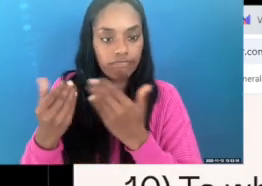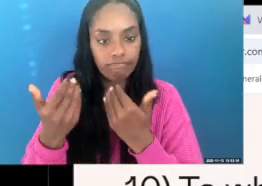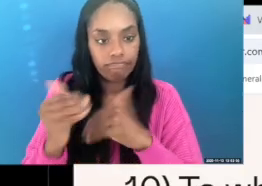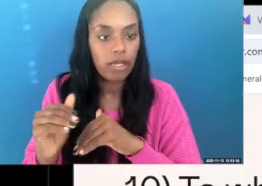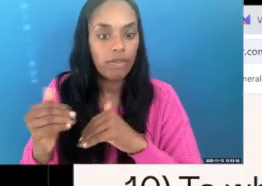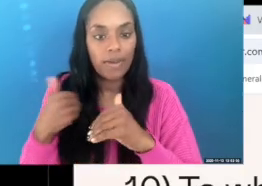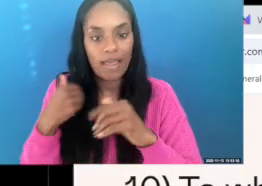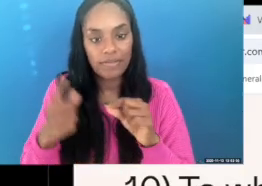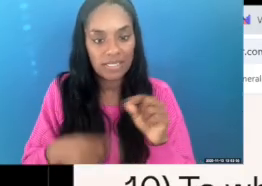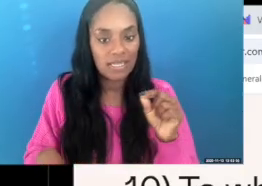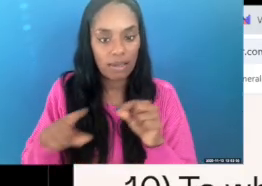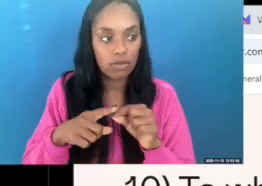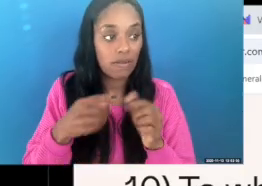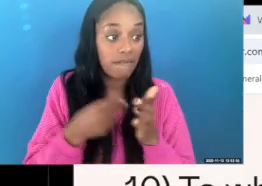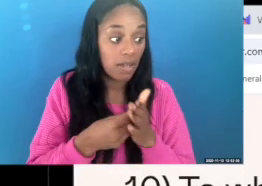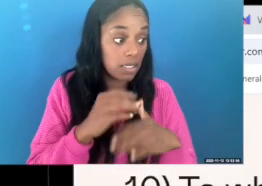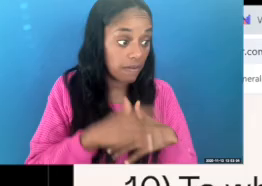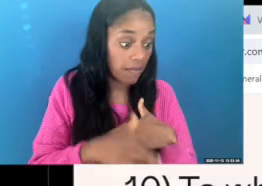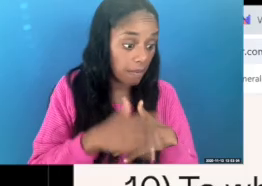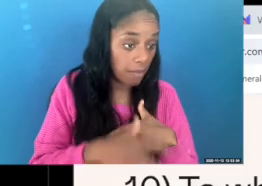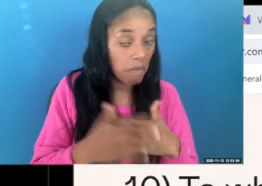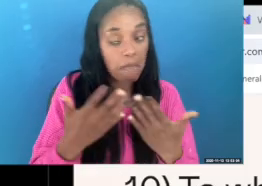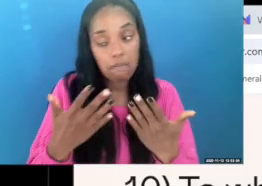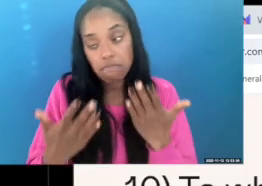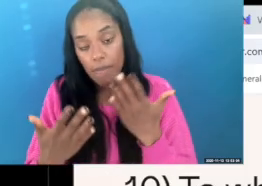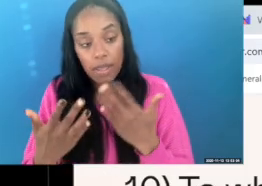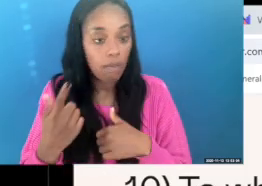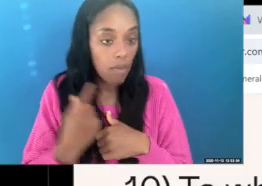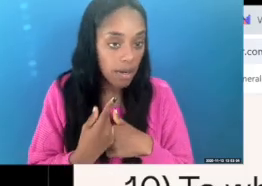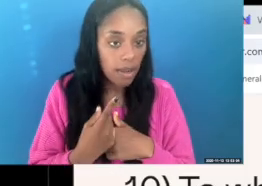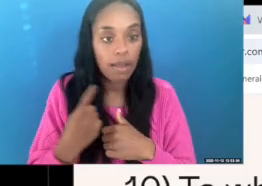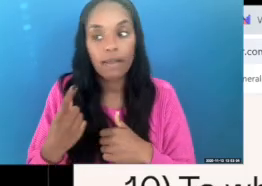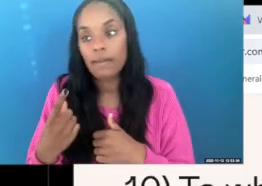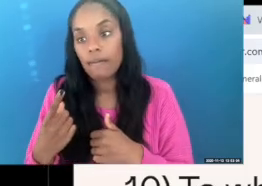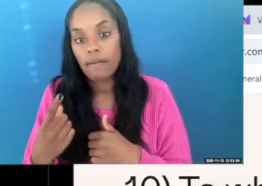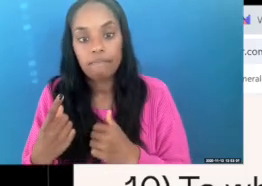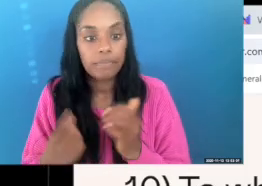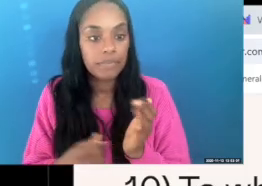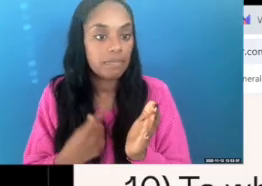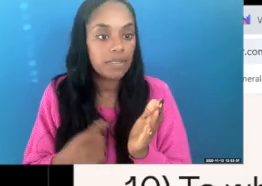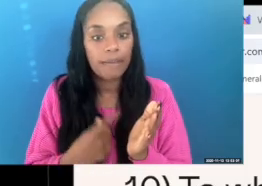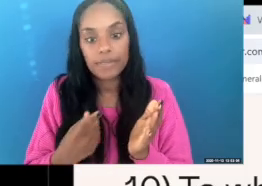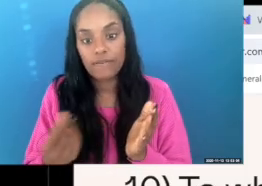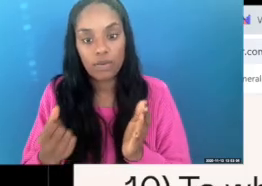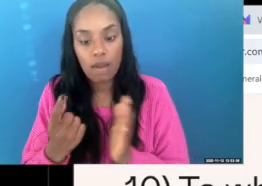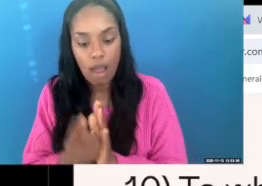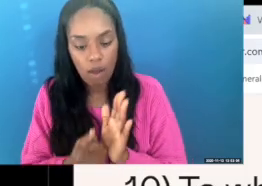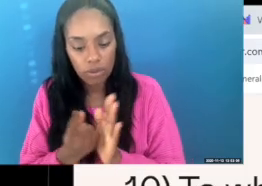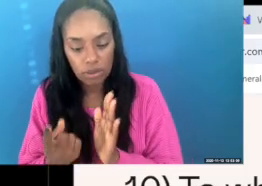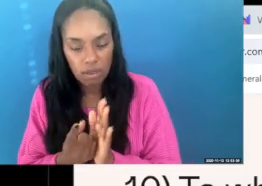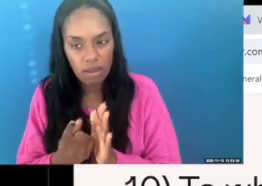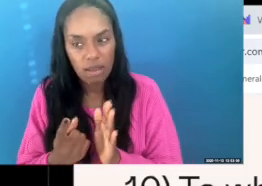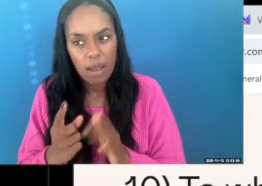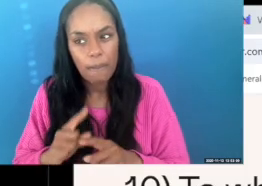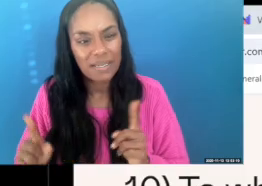funded. We have, in the past several years, had so many years where funding has been constrained that we go